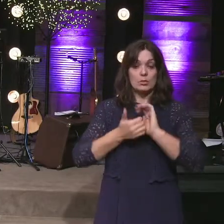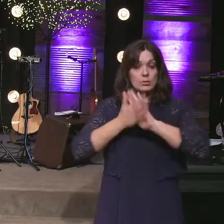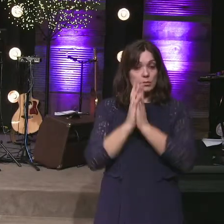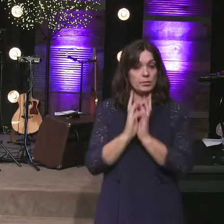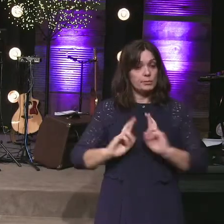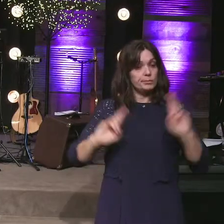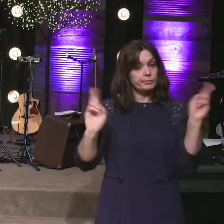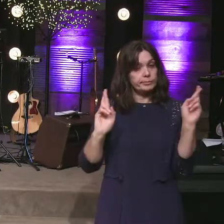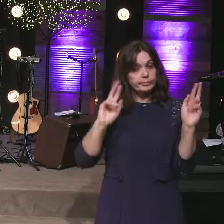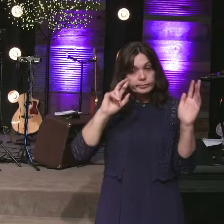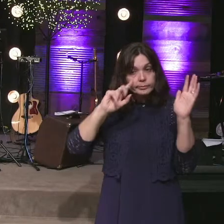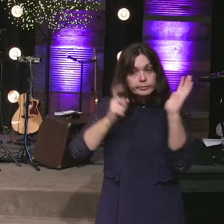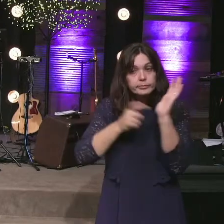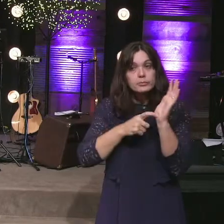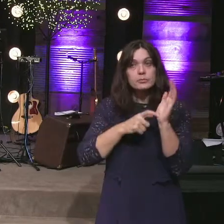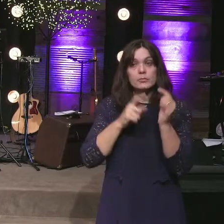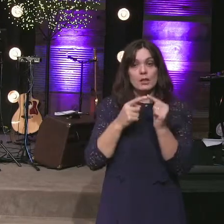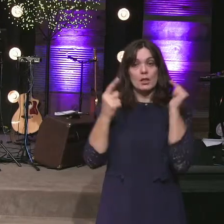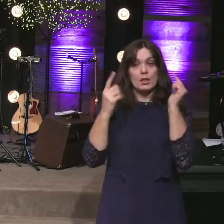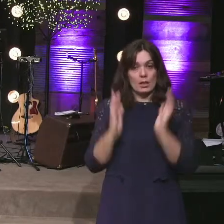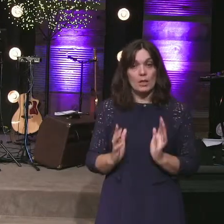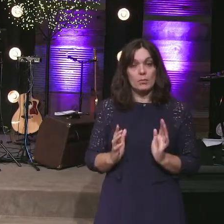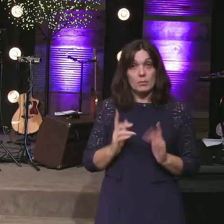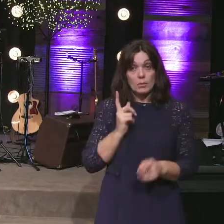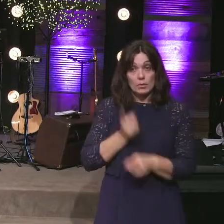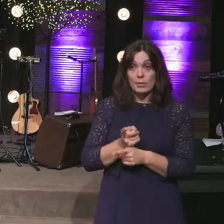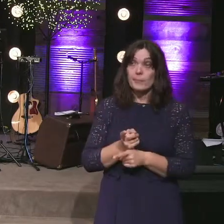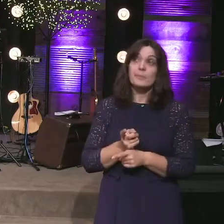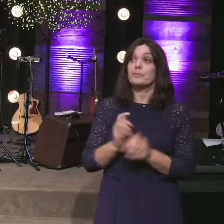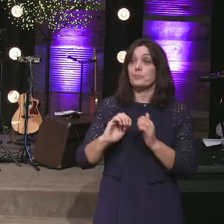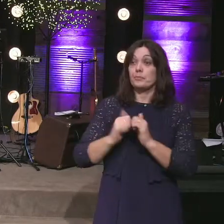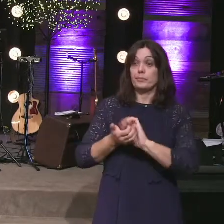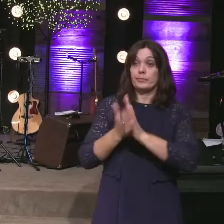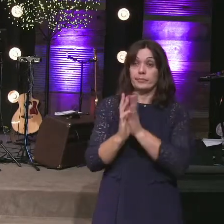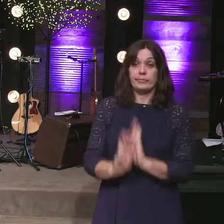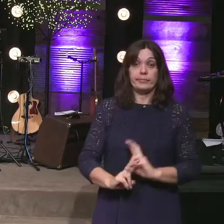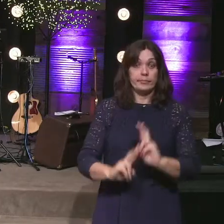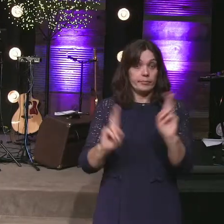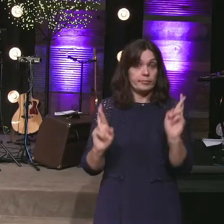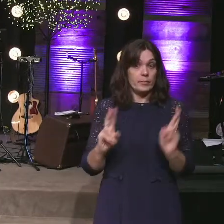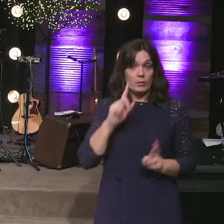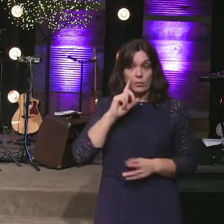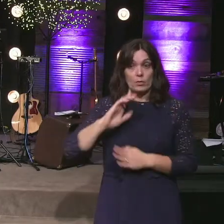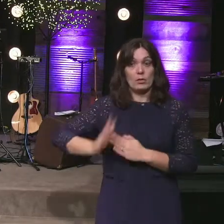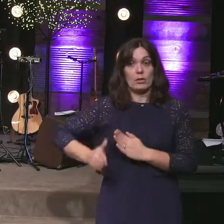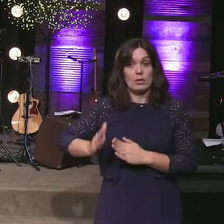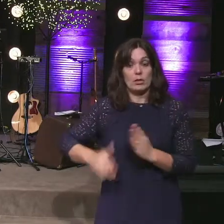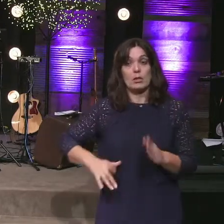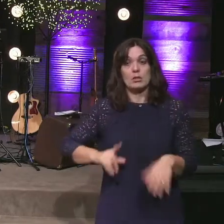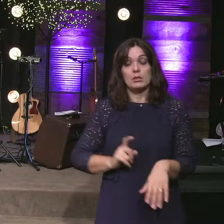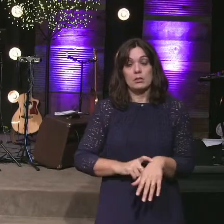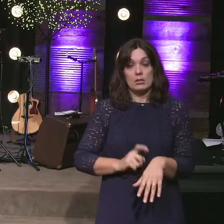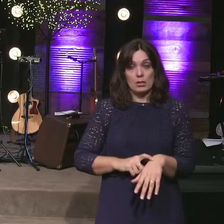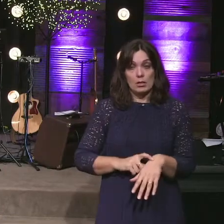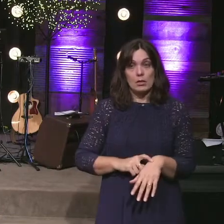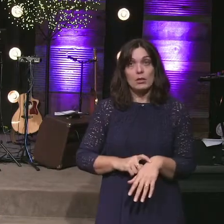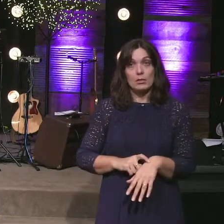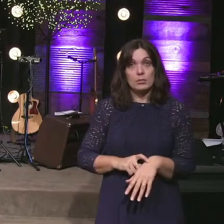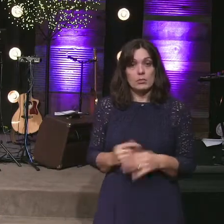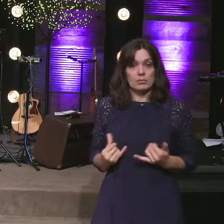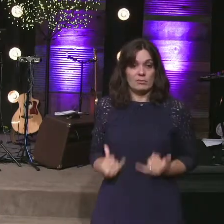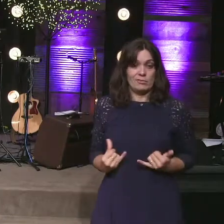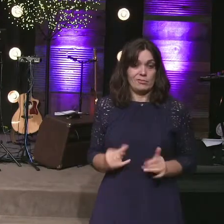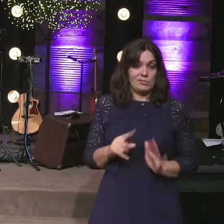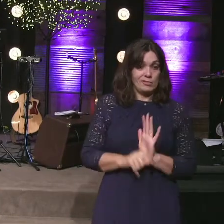recognize the enemy, right? And how to be prepared for the end times and the days that we live in.